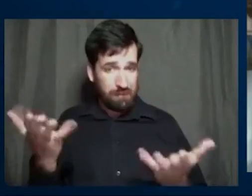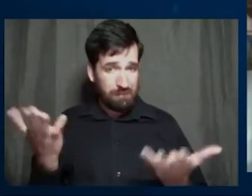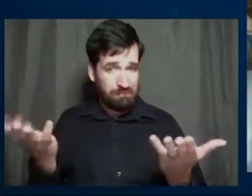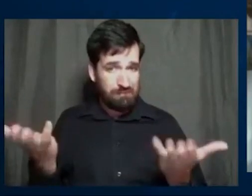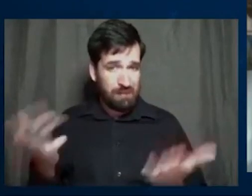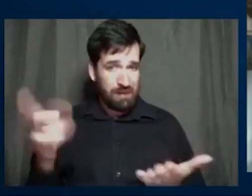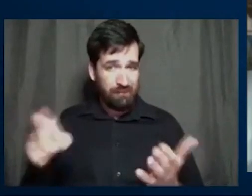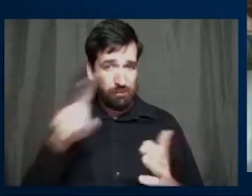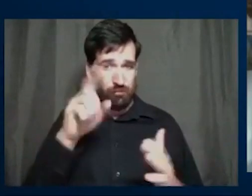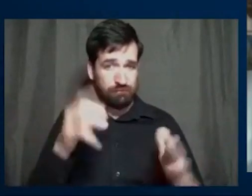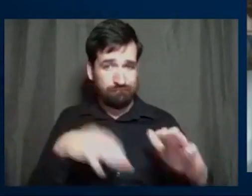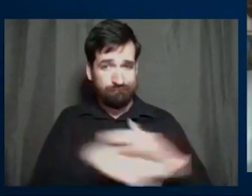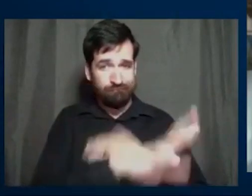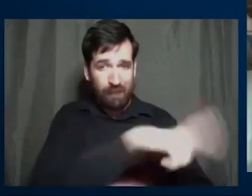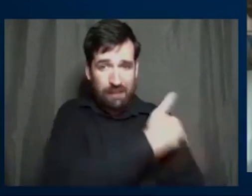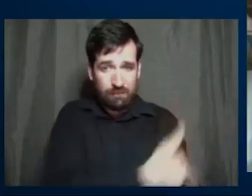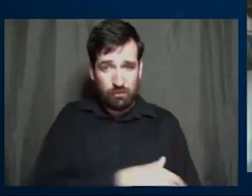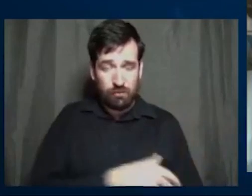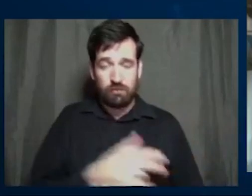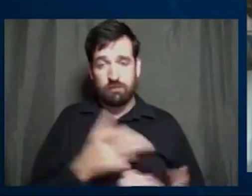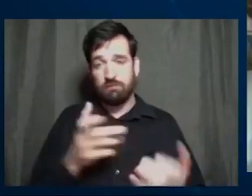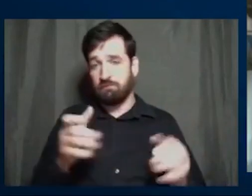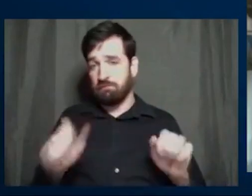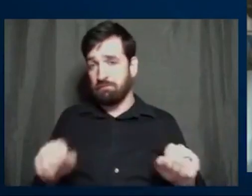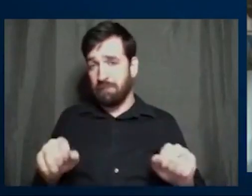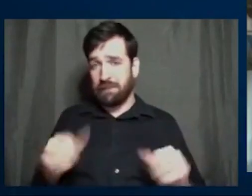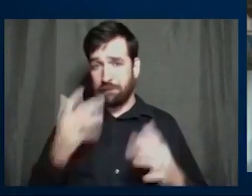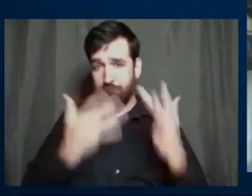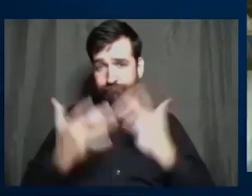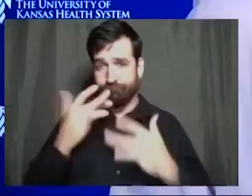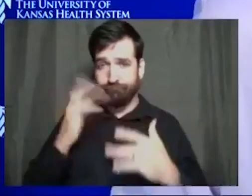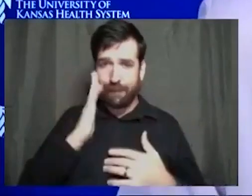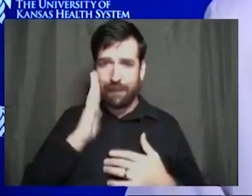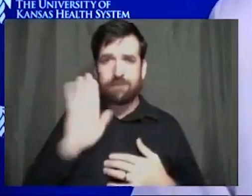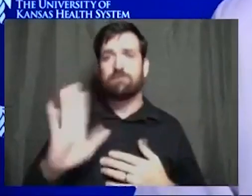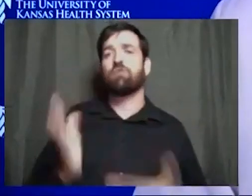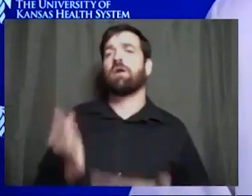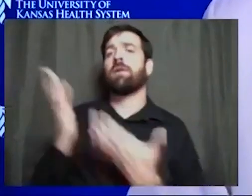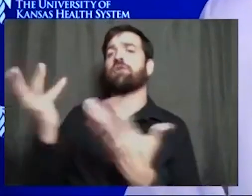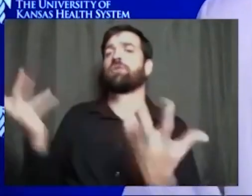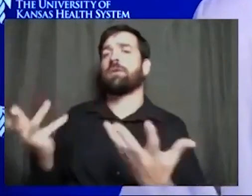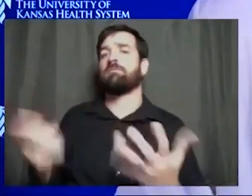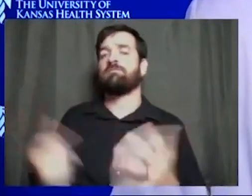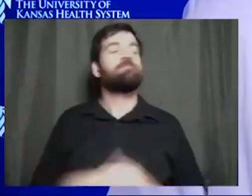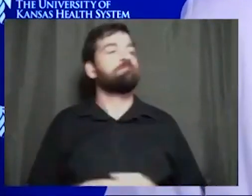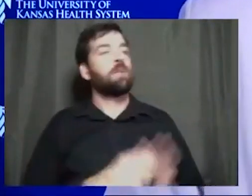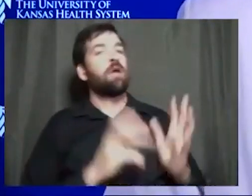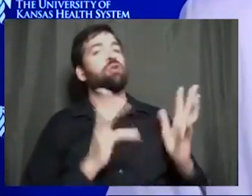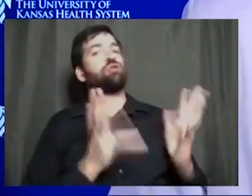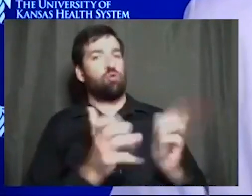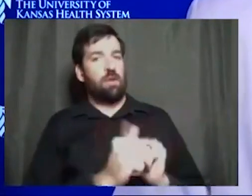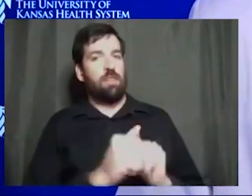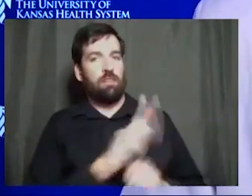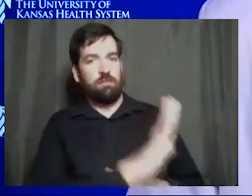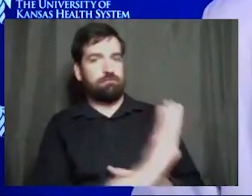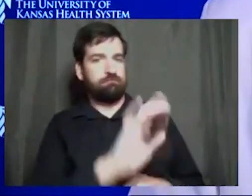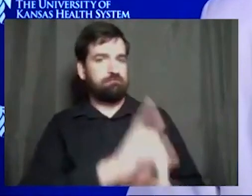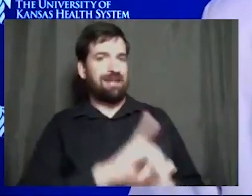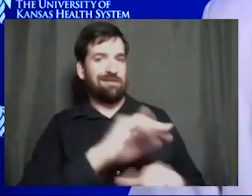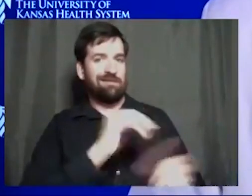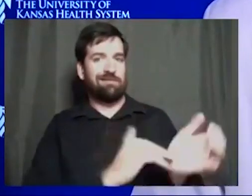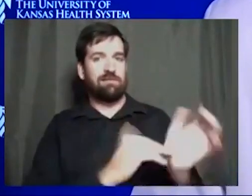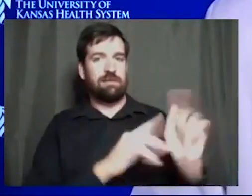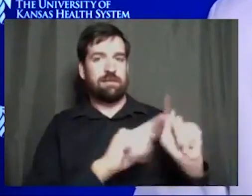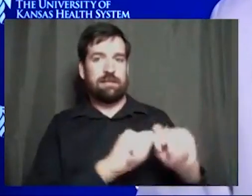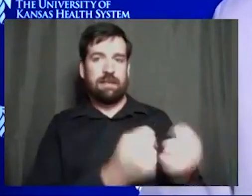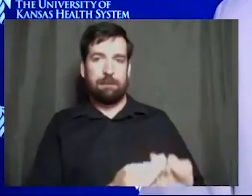lack of beds and staff. What would your recommendation be? I would talk with that team that is going to be performing